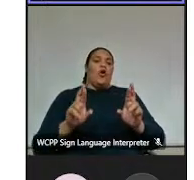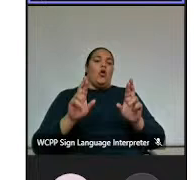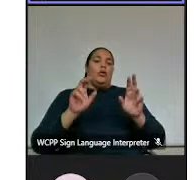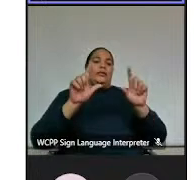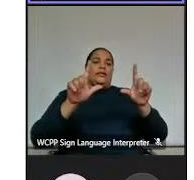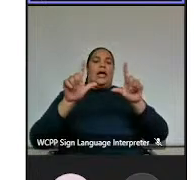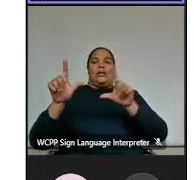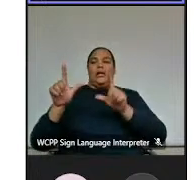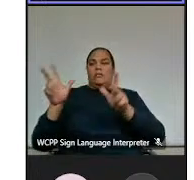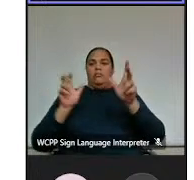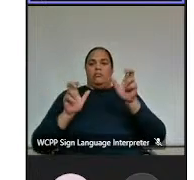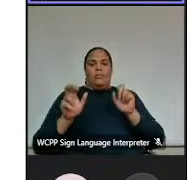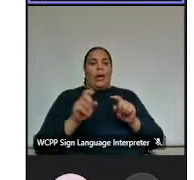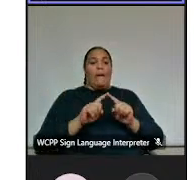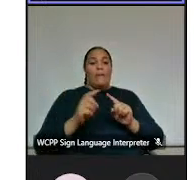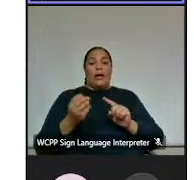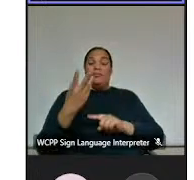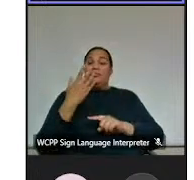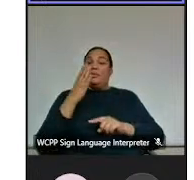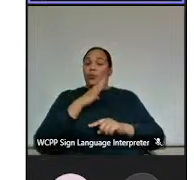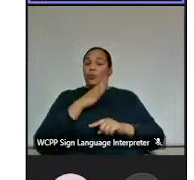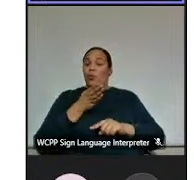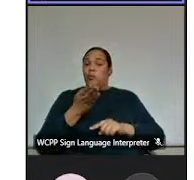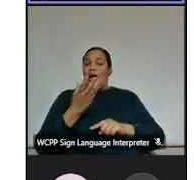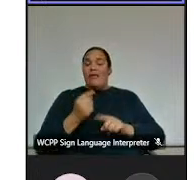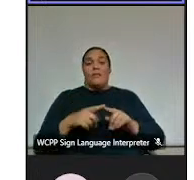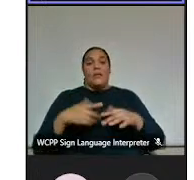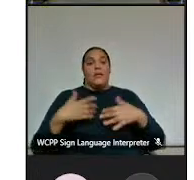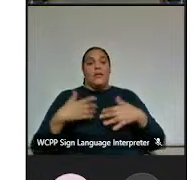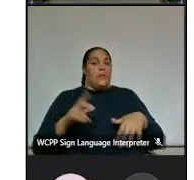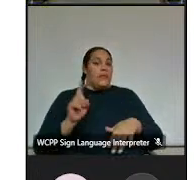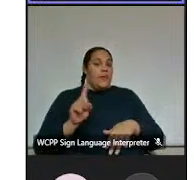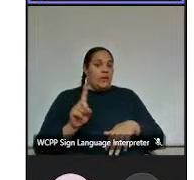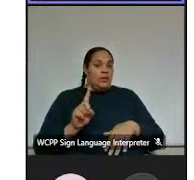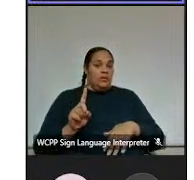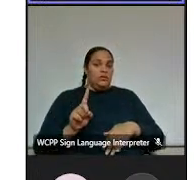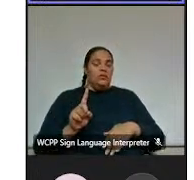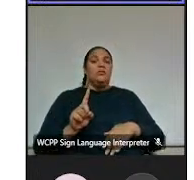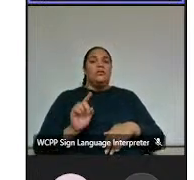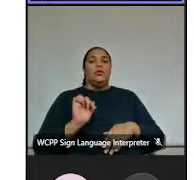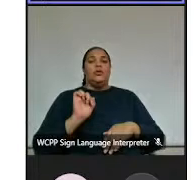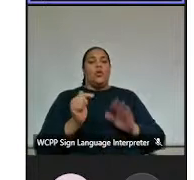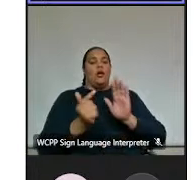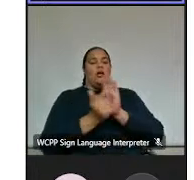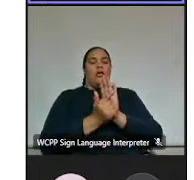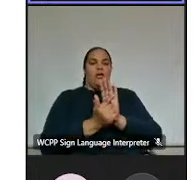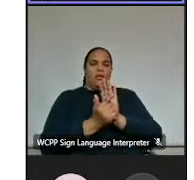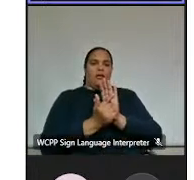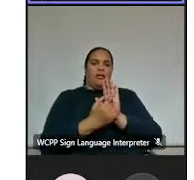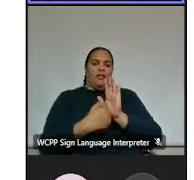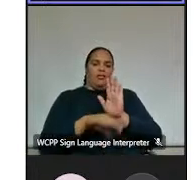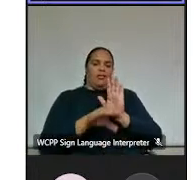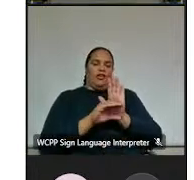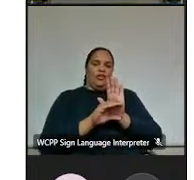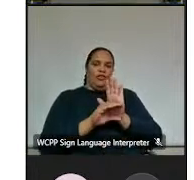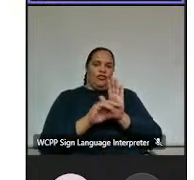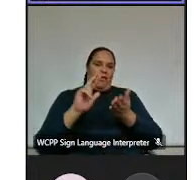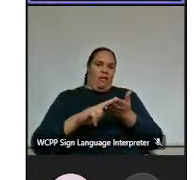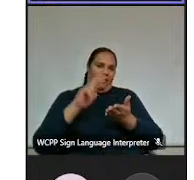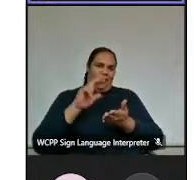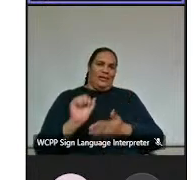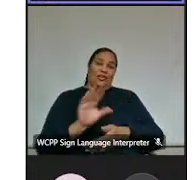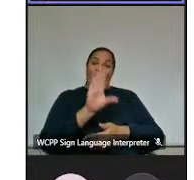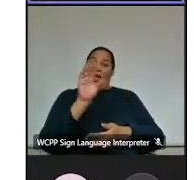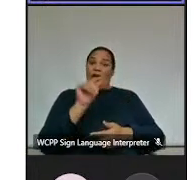signs. Not shown on the screen, but also of significance, is the Legal Succession Act of South